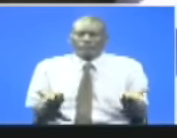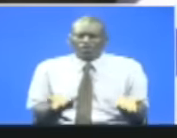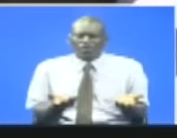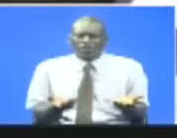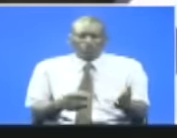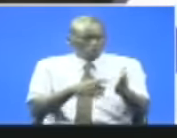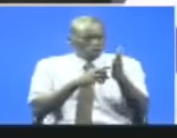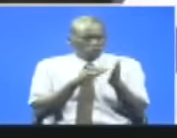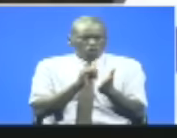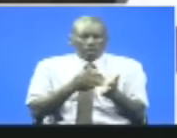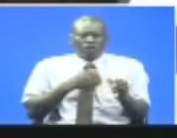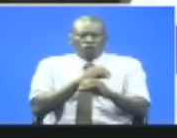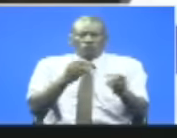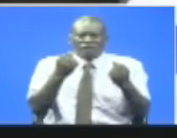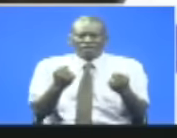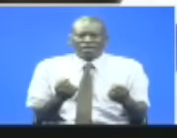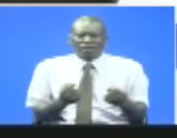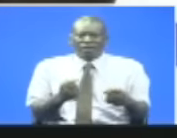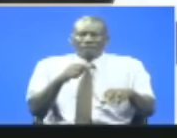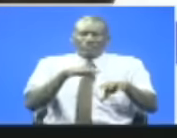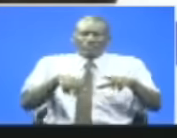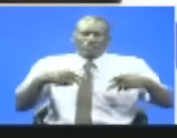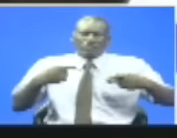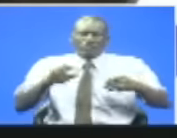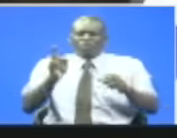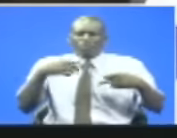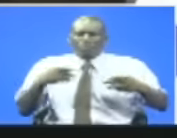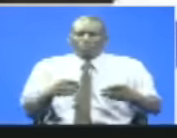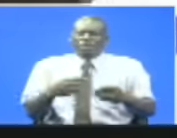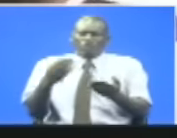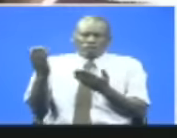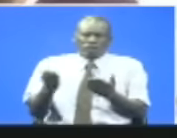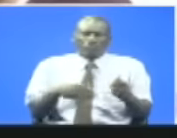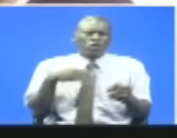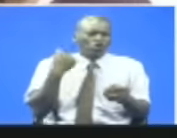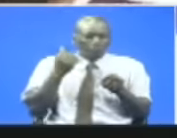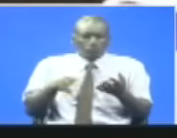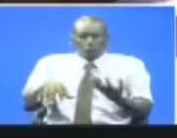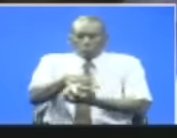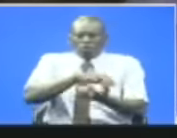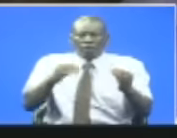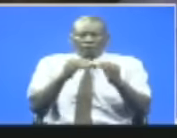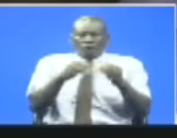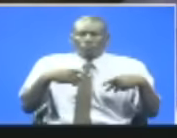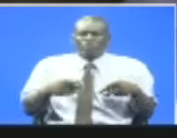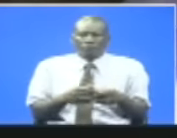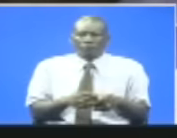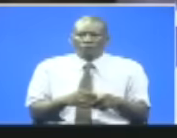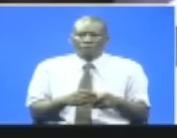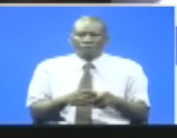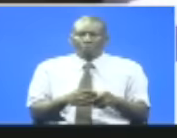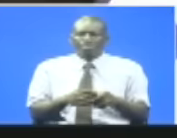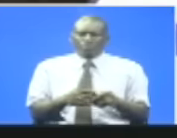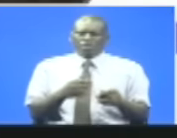Anaonyesha kwamba hana nguvu katika watu wa Nairobi, yeye ni kuleta wahuni tu na kuvuruga mikutano.